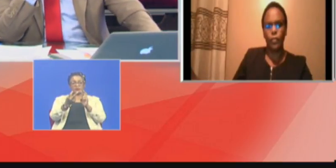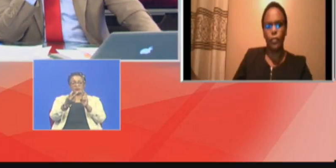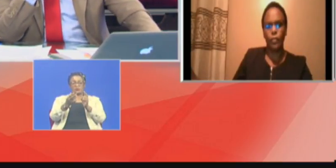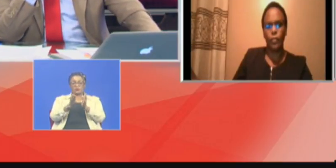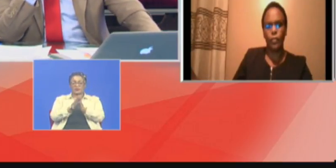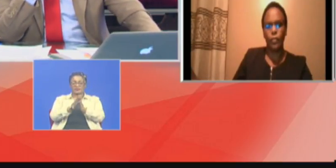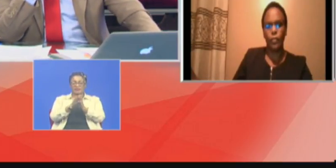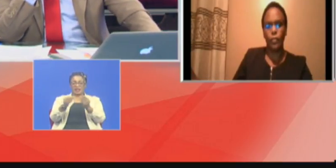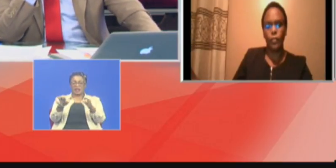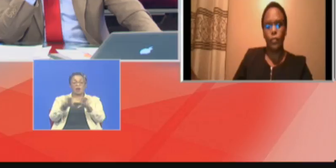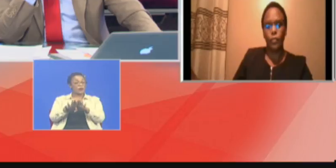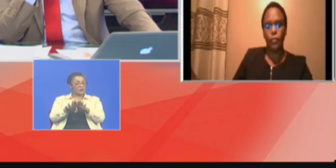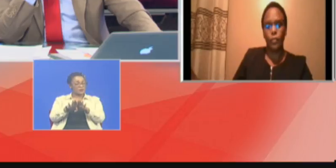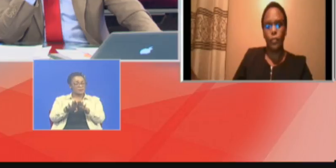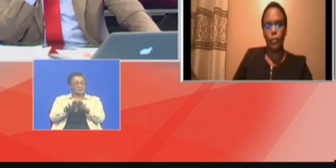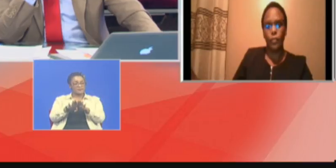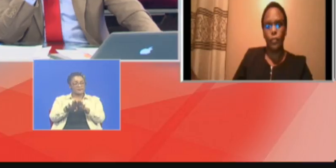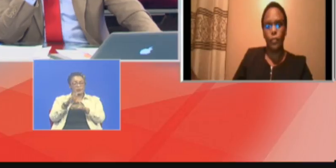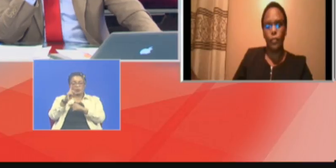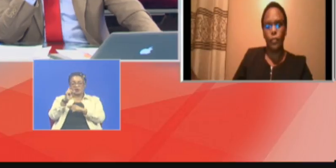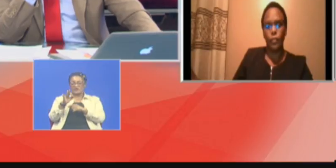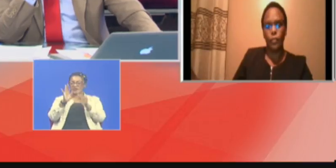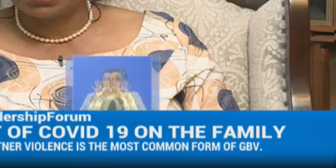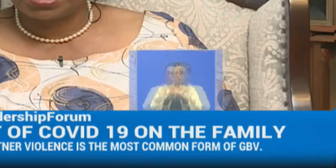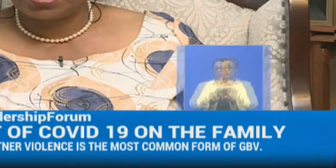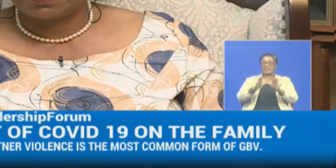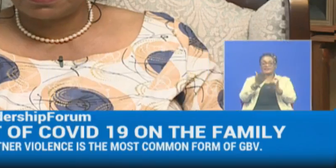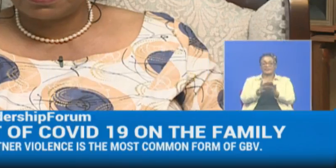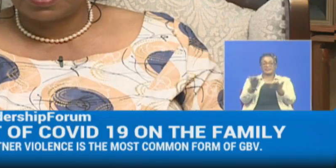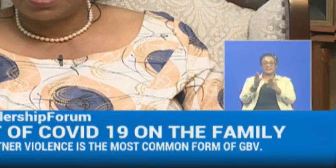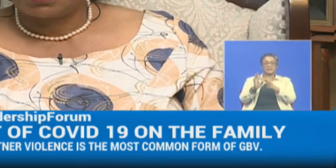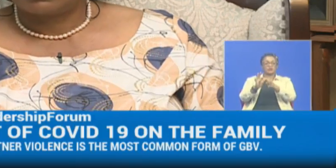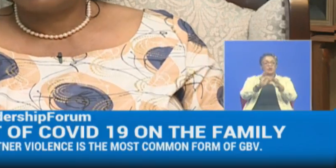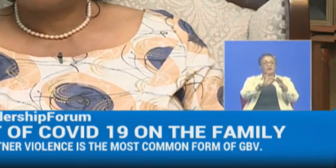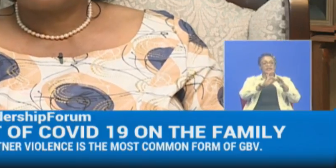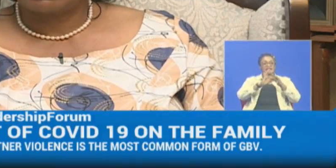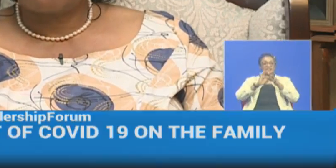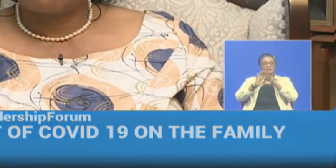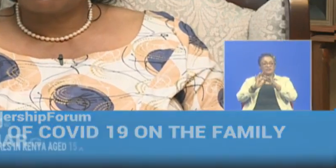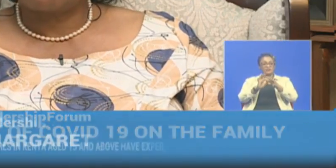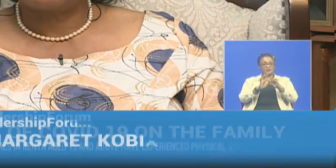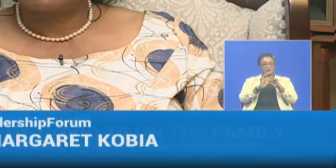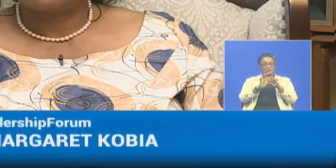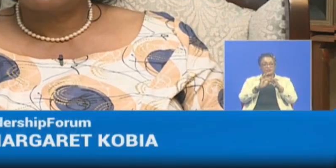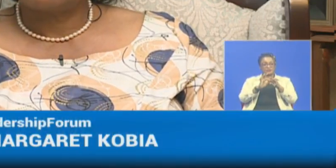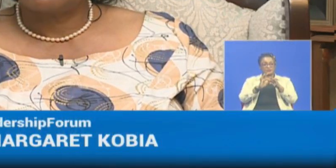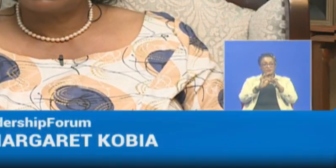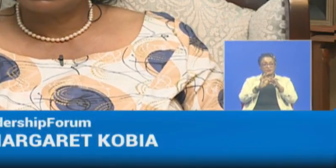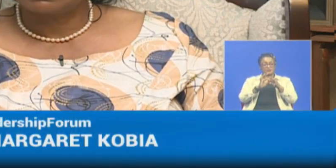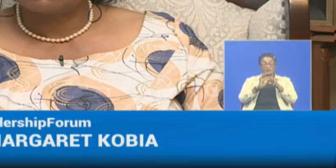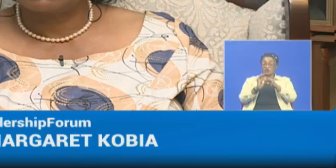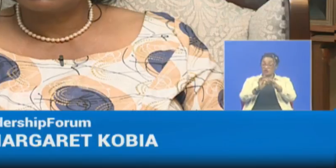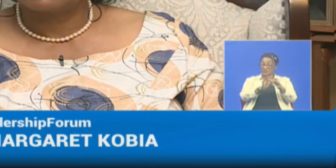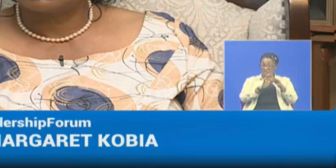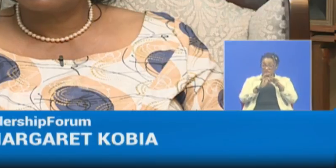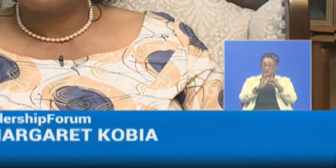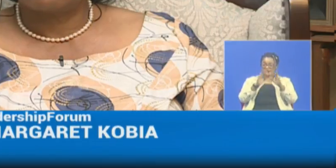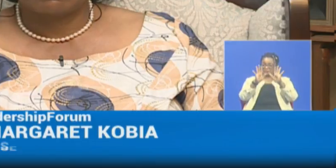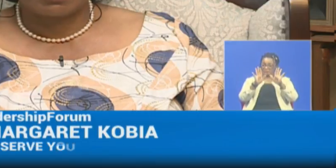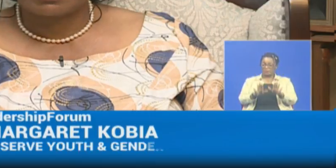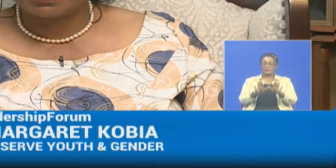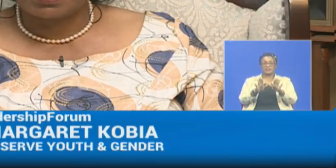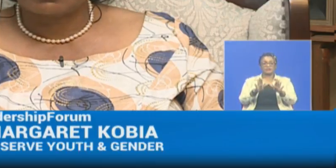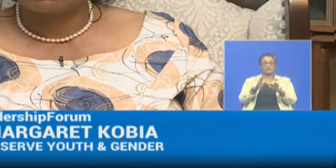And I think one of the key factors to success is coordination. Therefore, coordination is very key to getting